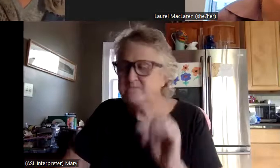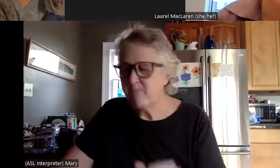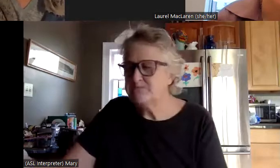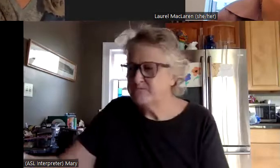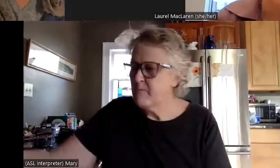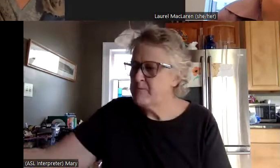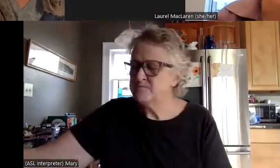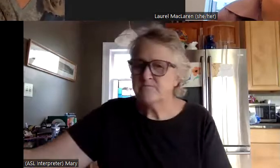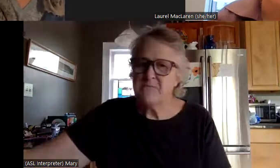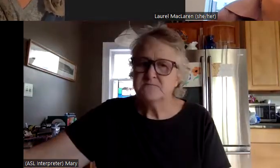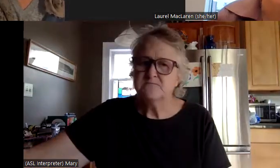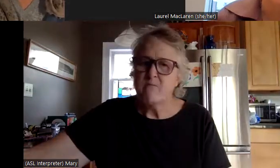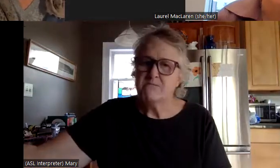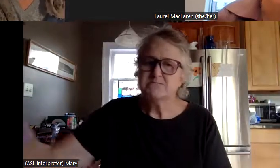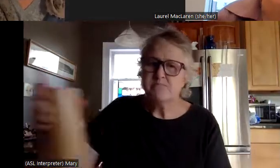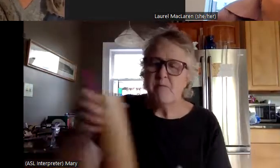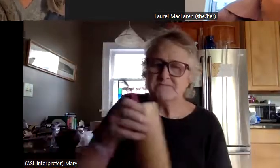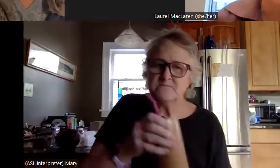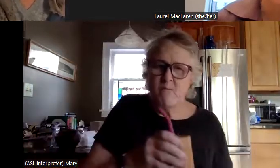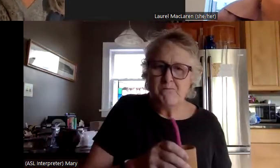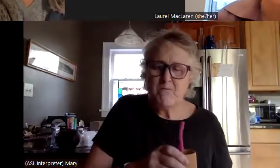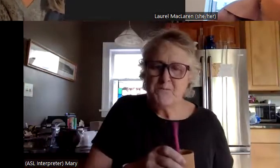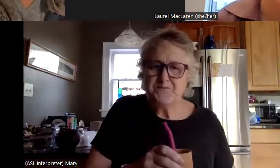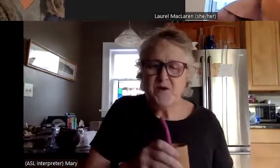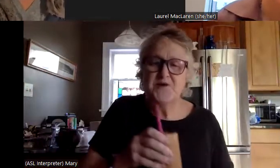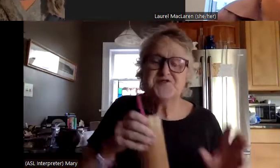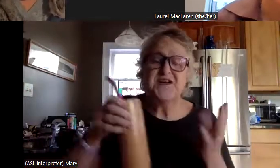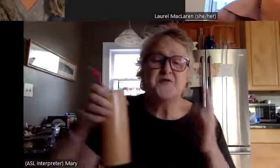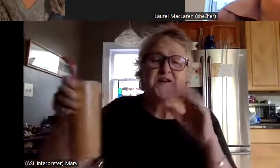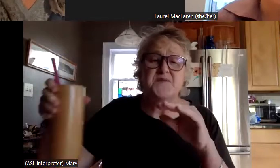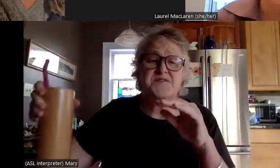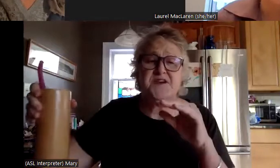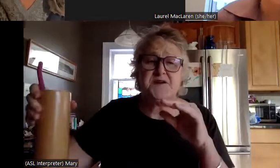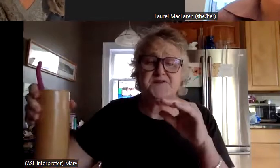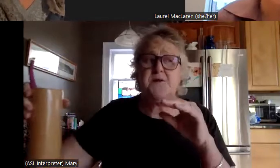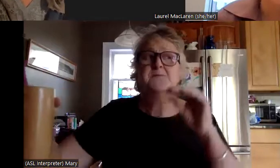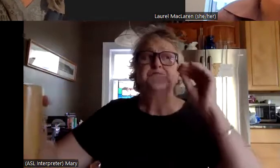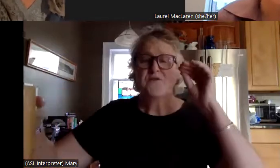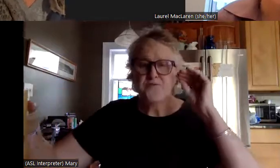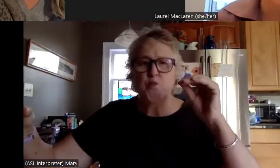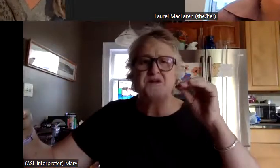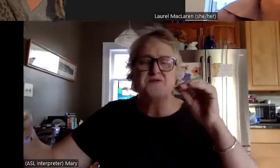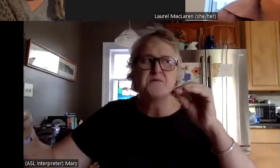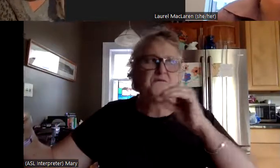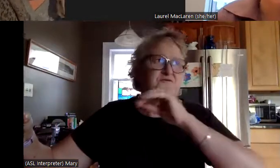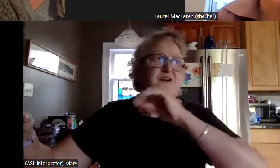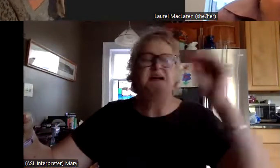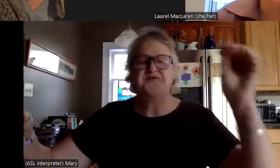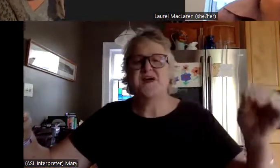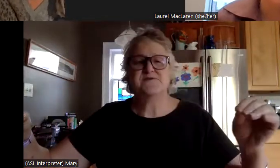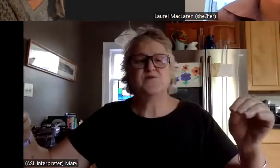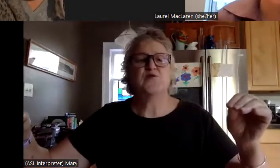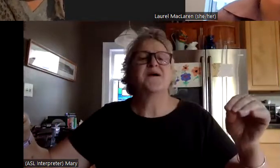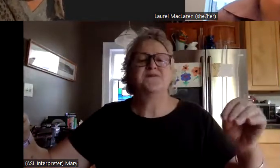just hit the ground like a sack of fucking potatoes. And a sack of fucking potatoes with